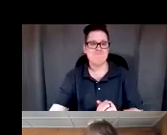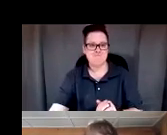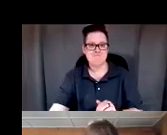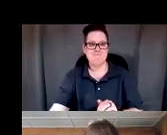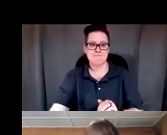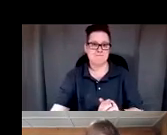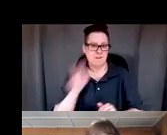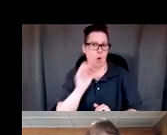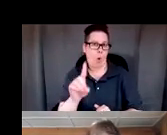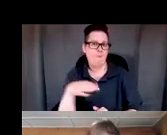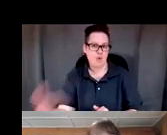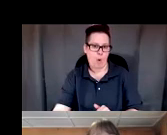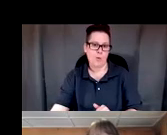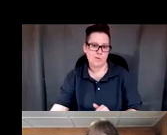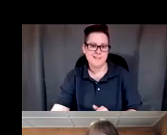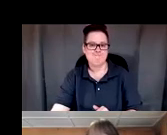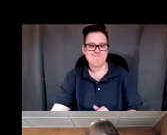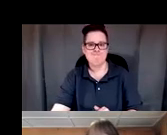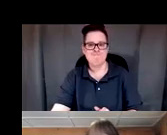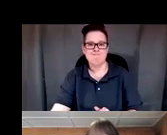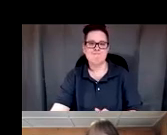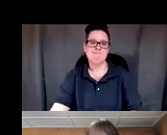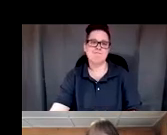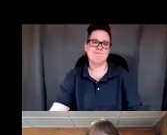and deaths related to opioids.